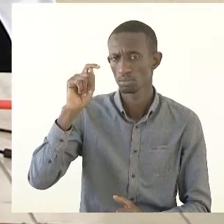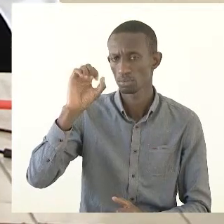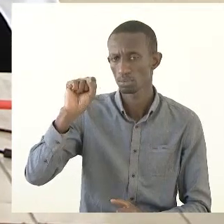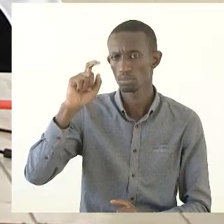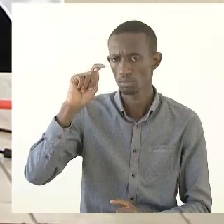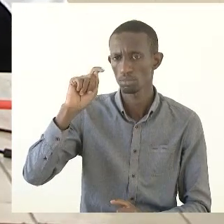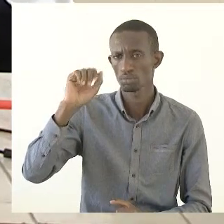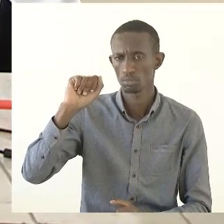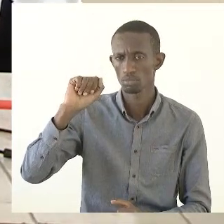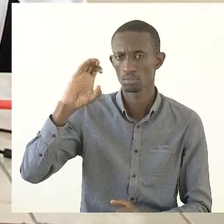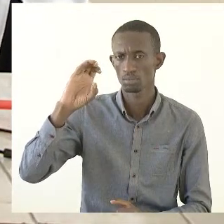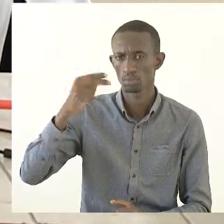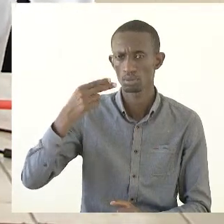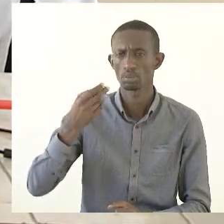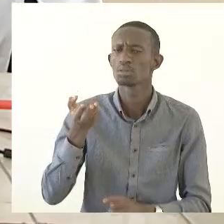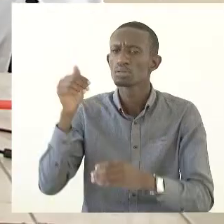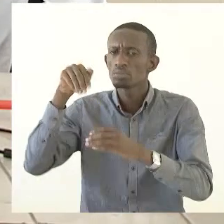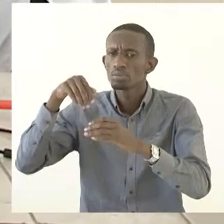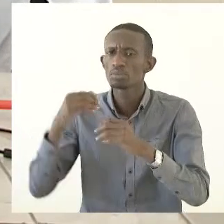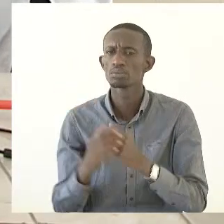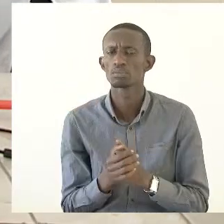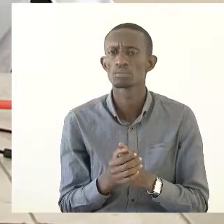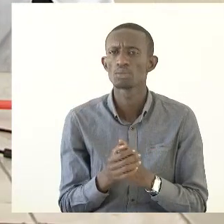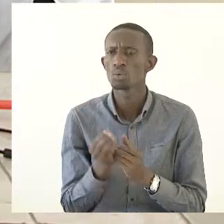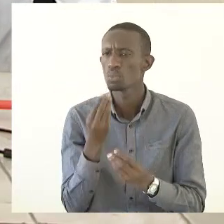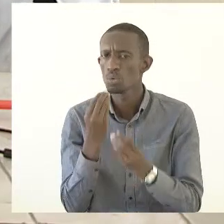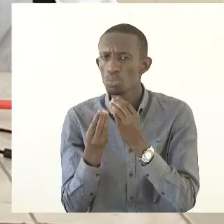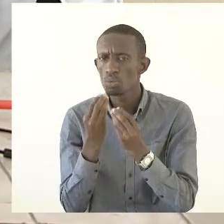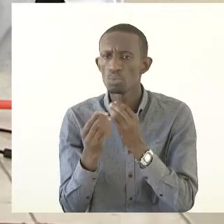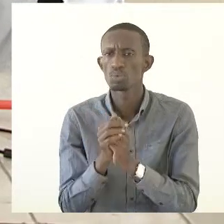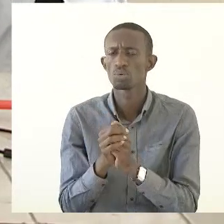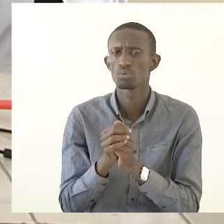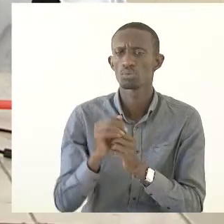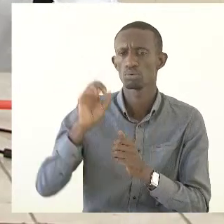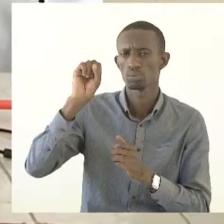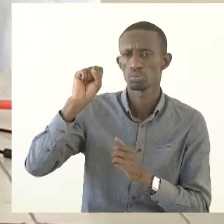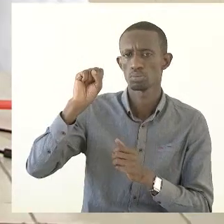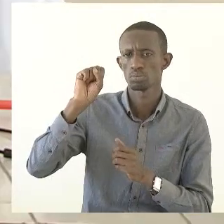in the food sample.